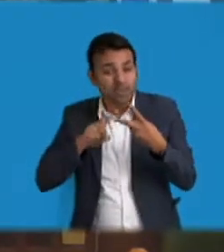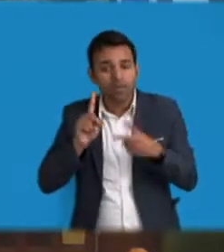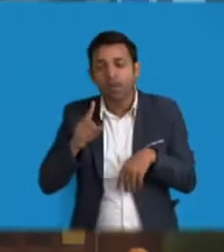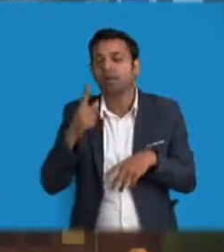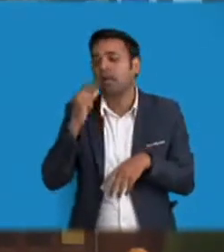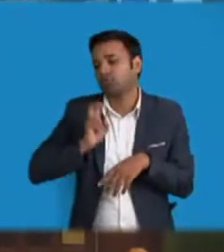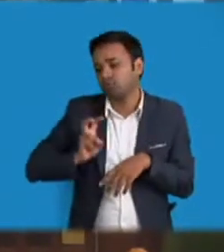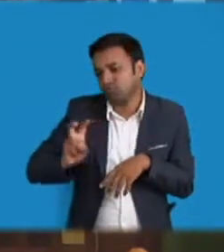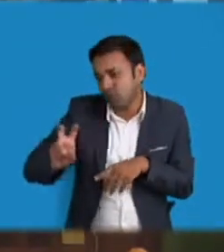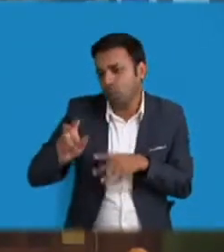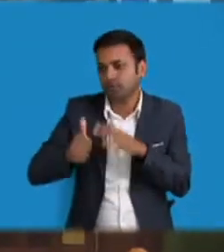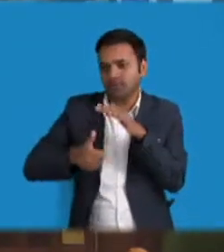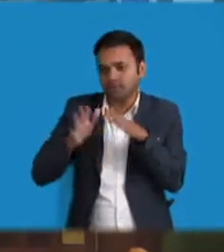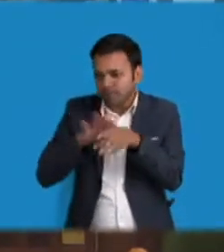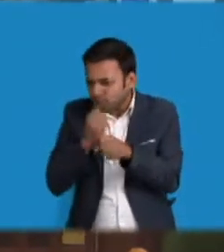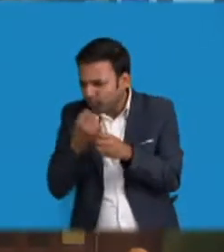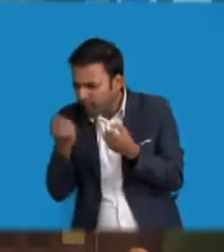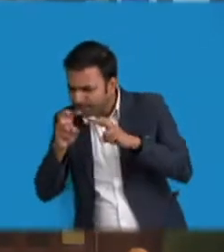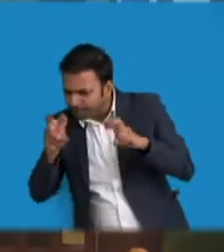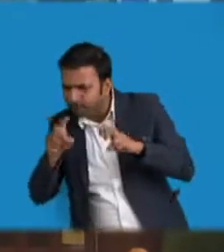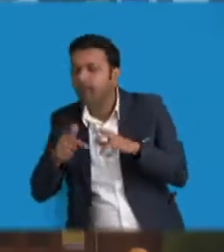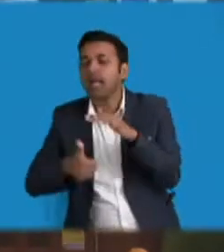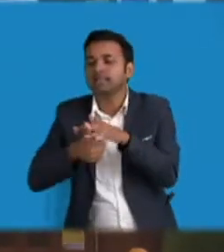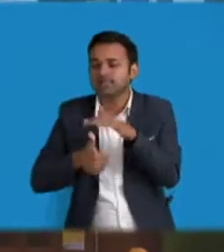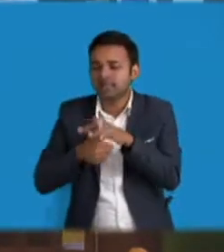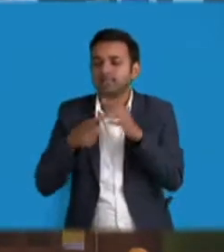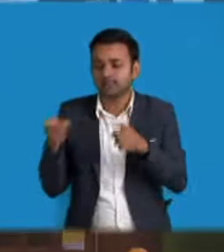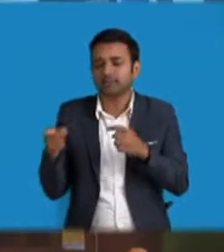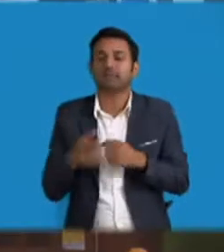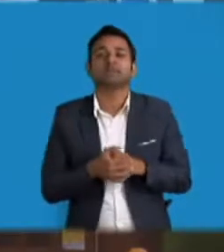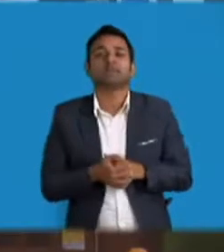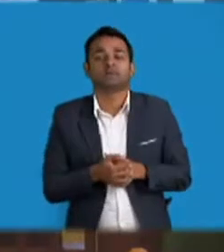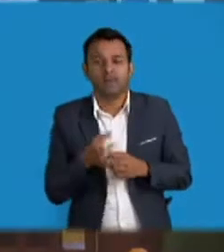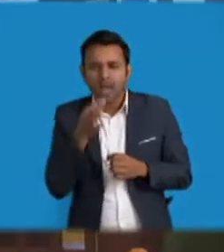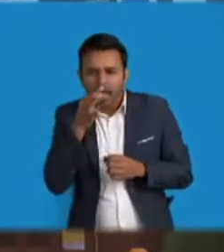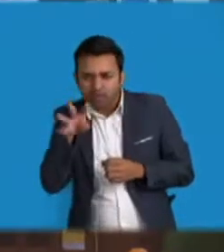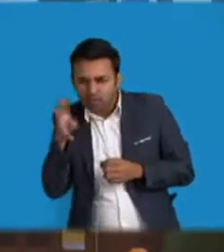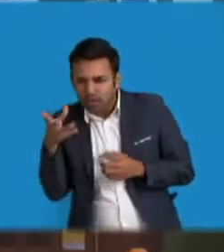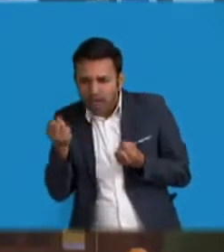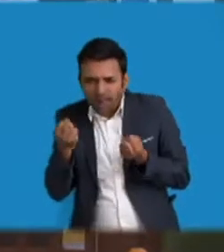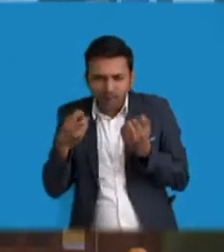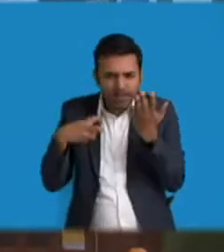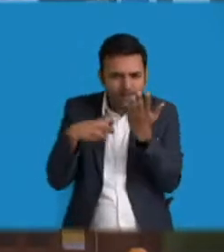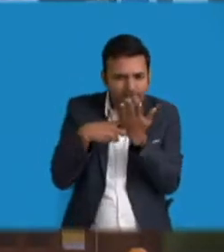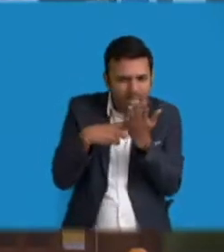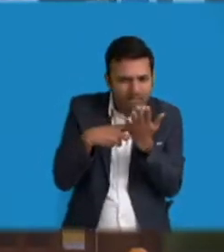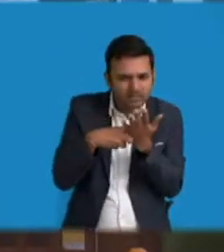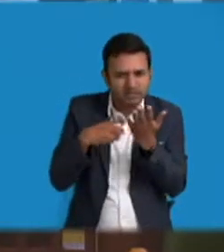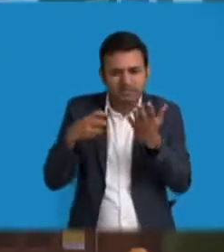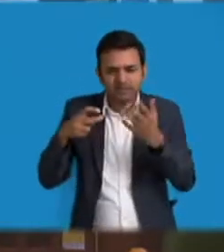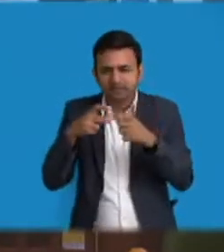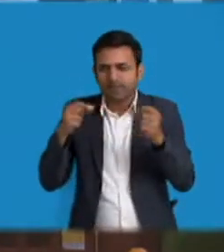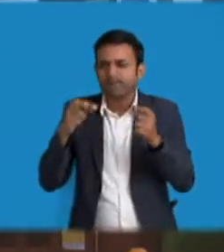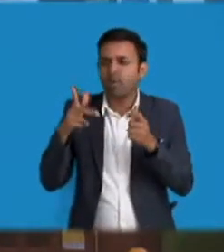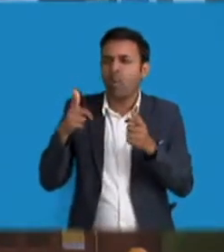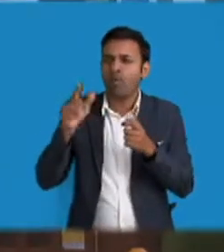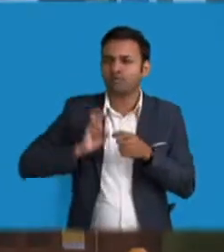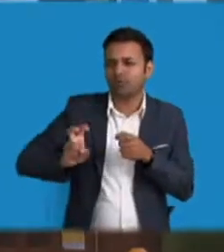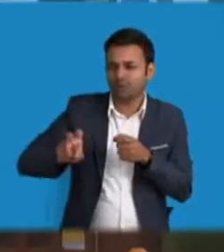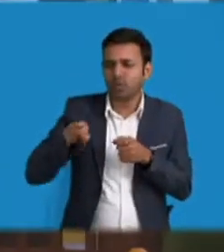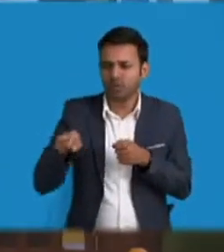bus fare subsidy, providing free, no tuition fee, not asking for tuition fee from